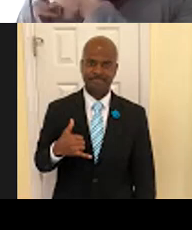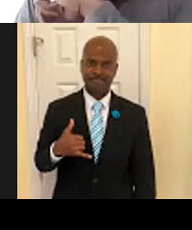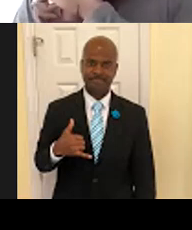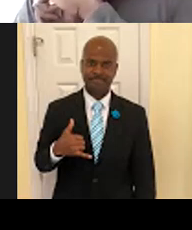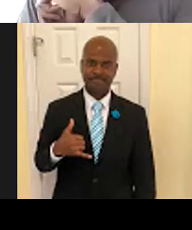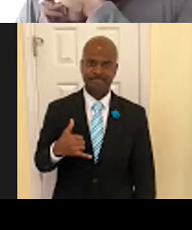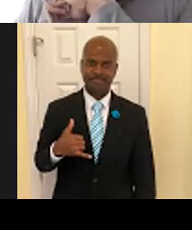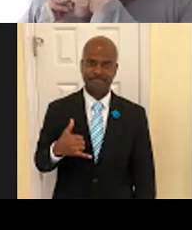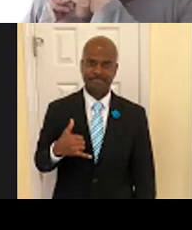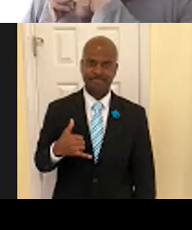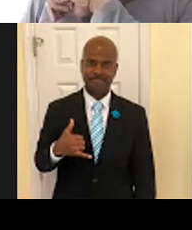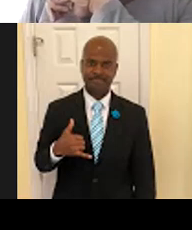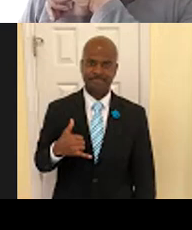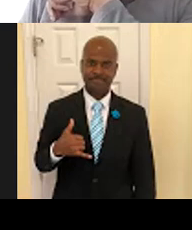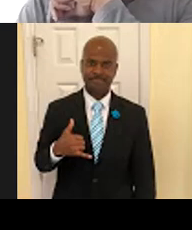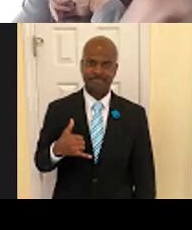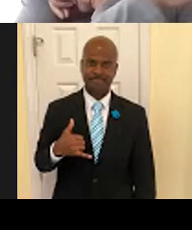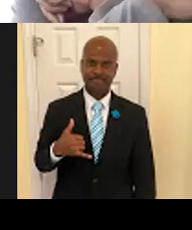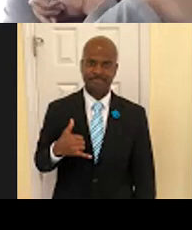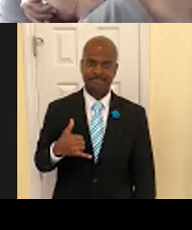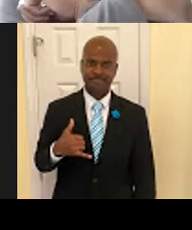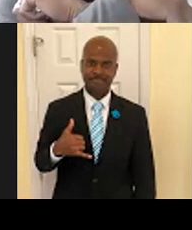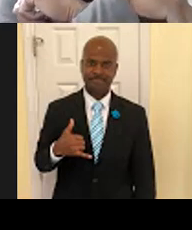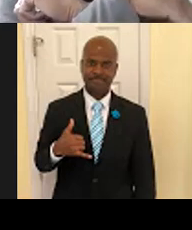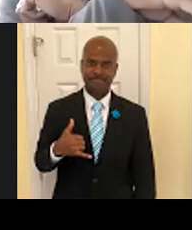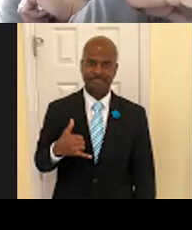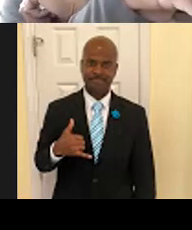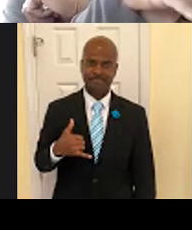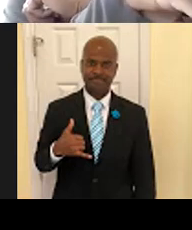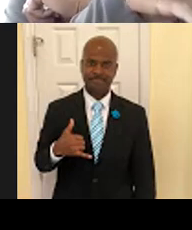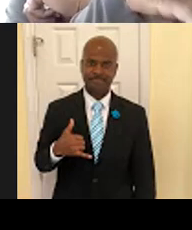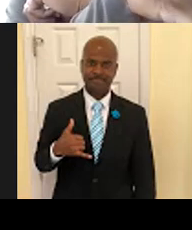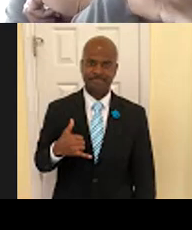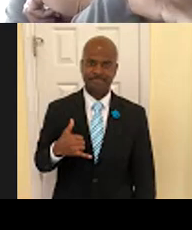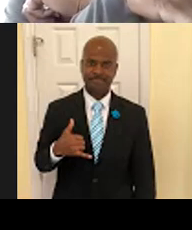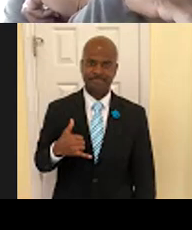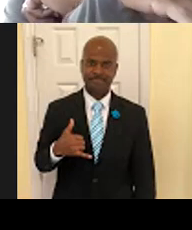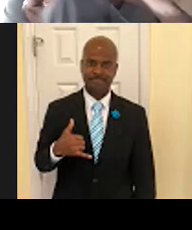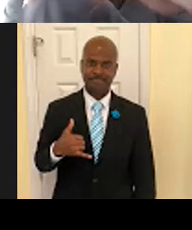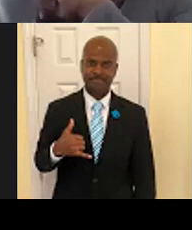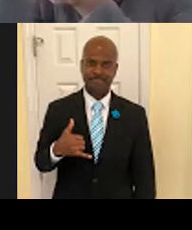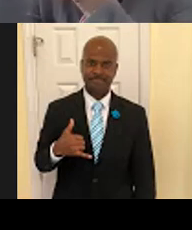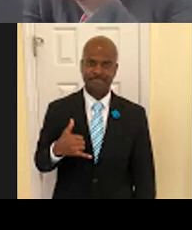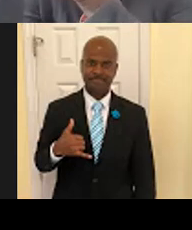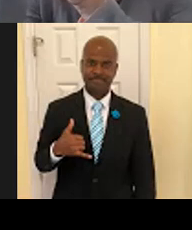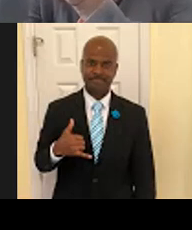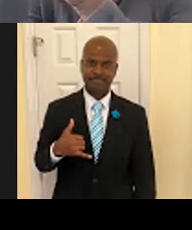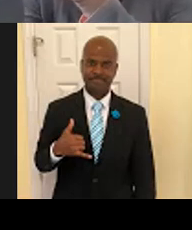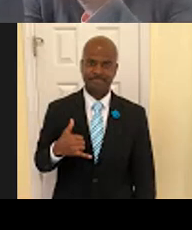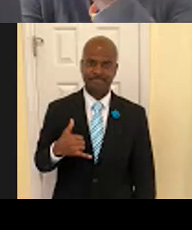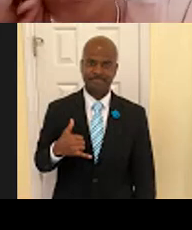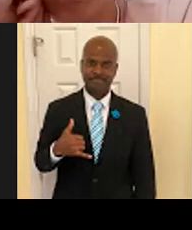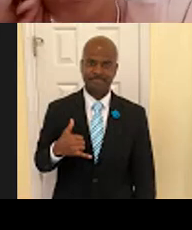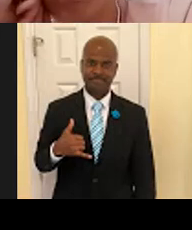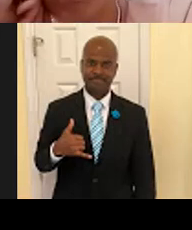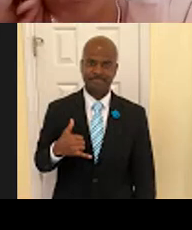So is the growing season the same? So for instance, if you're growing cucumbers take maybe 6 weeks. If you're using, if you're